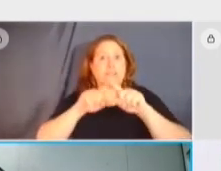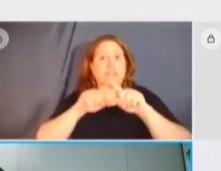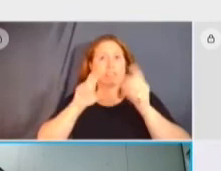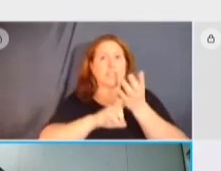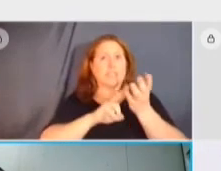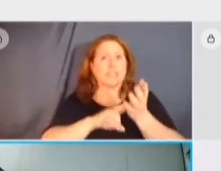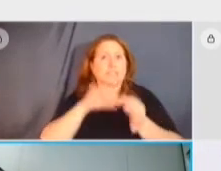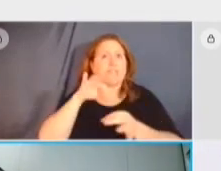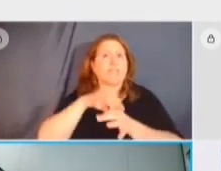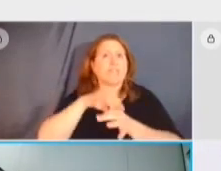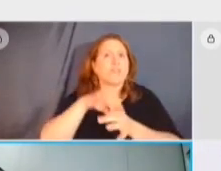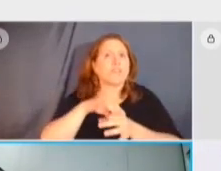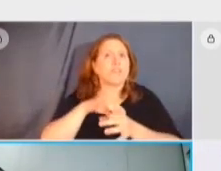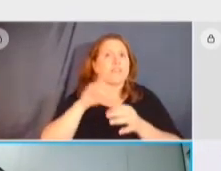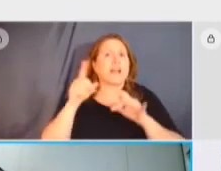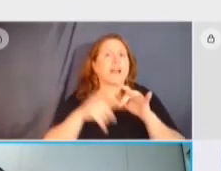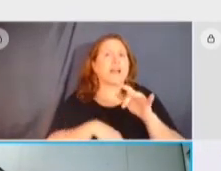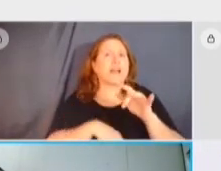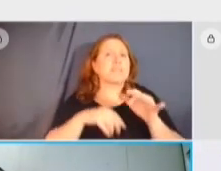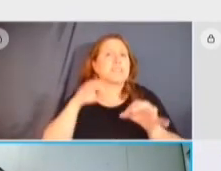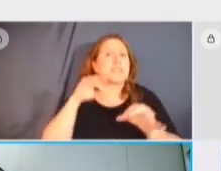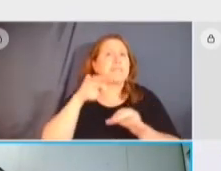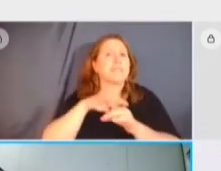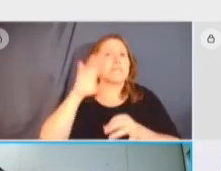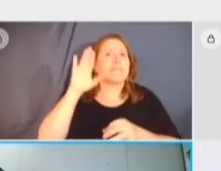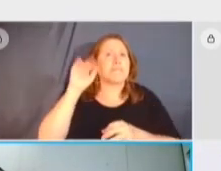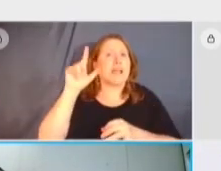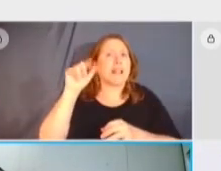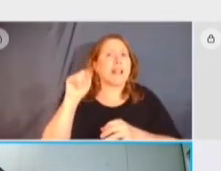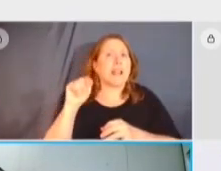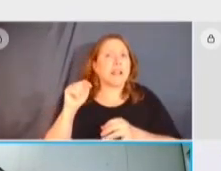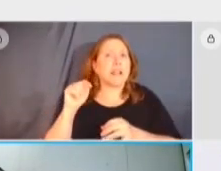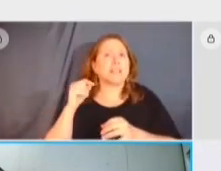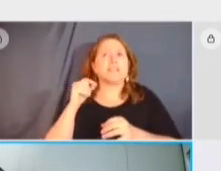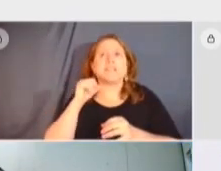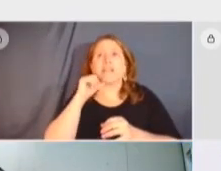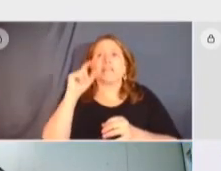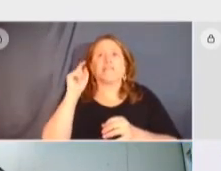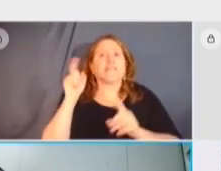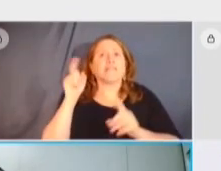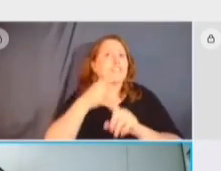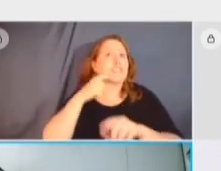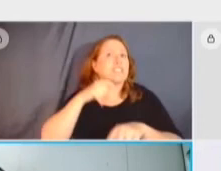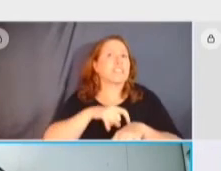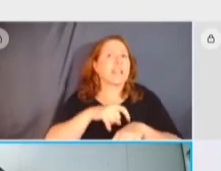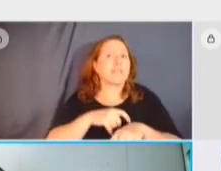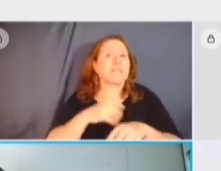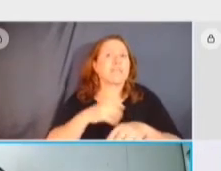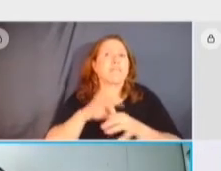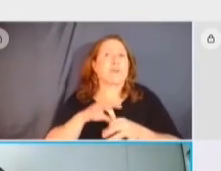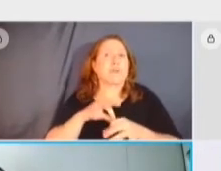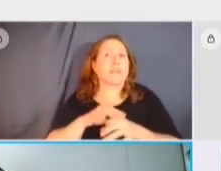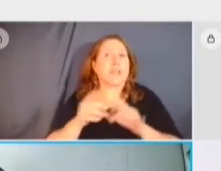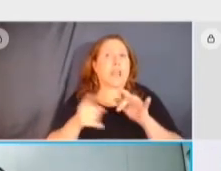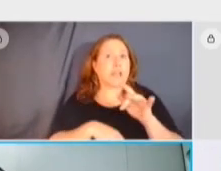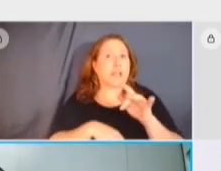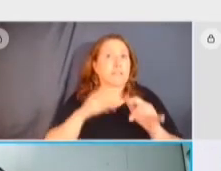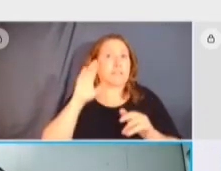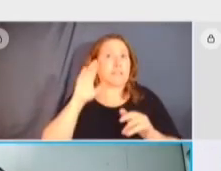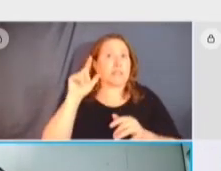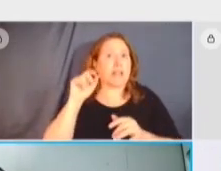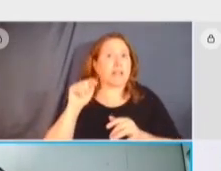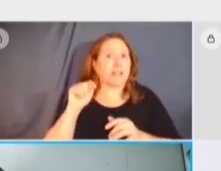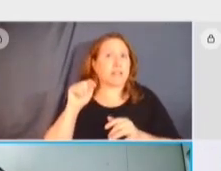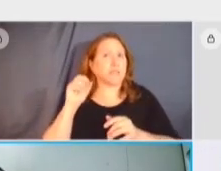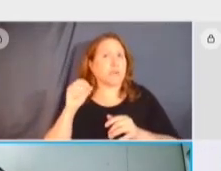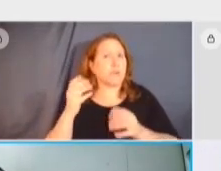because they often are not first-time flyers with absentee, that they would go back and look at other exemplars. And